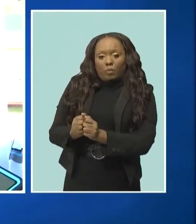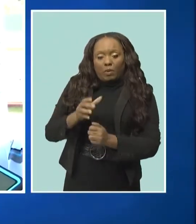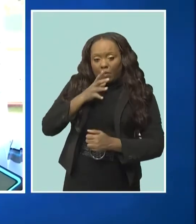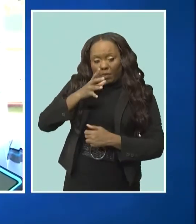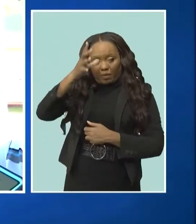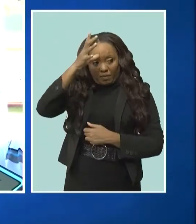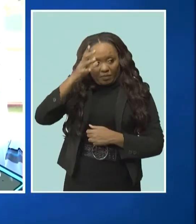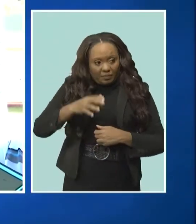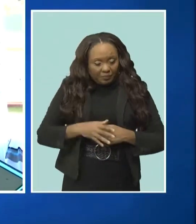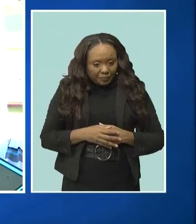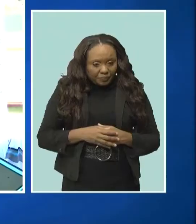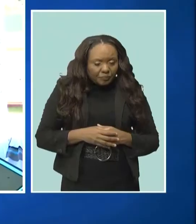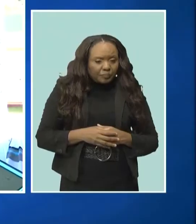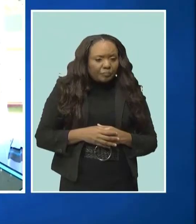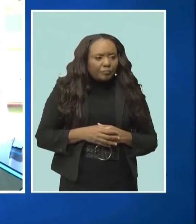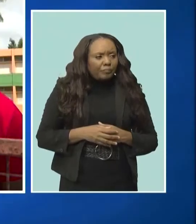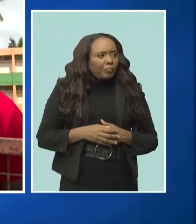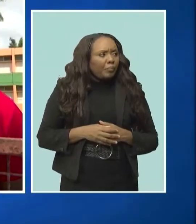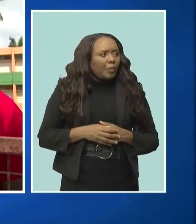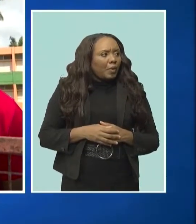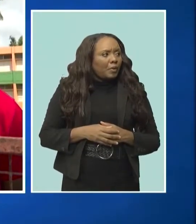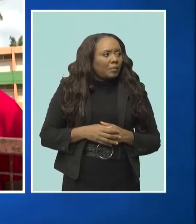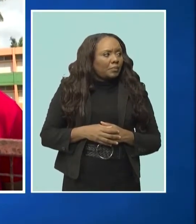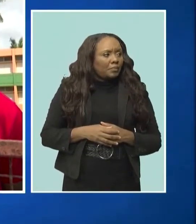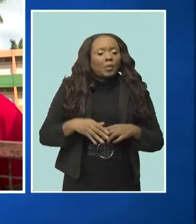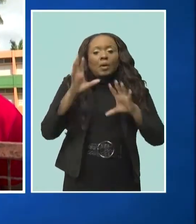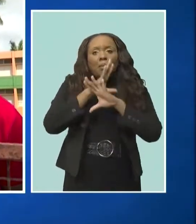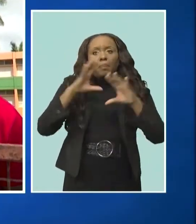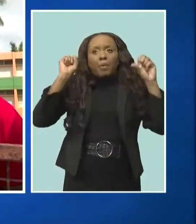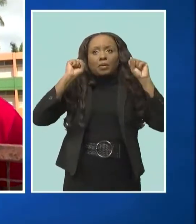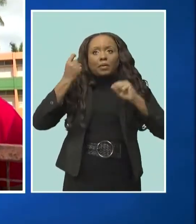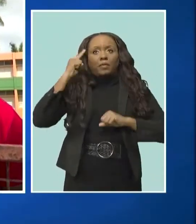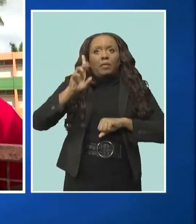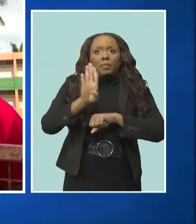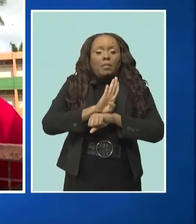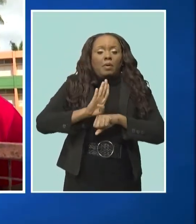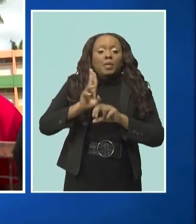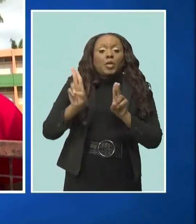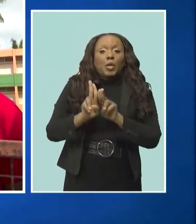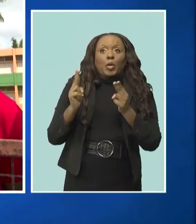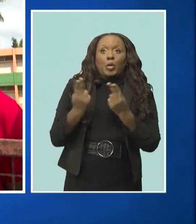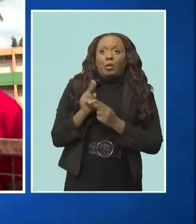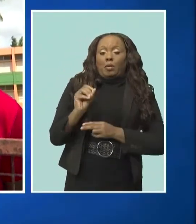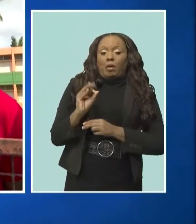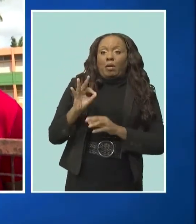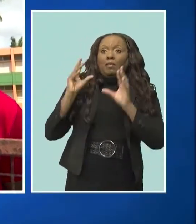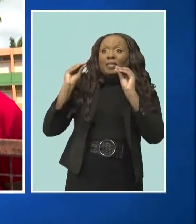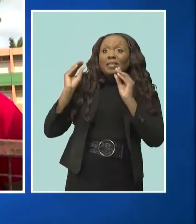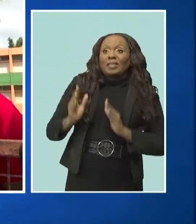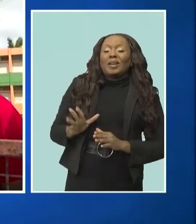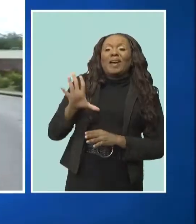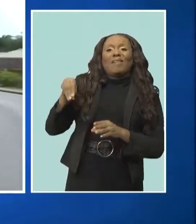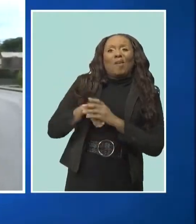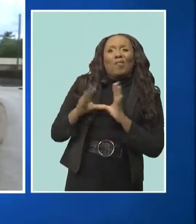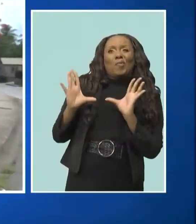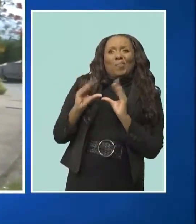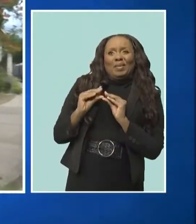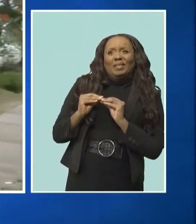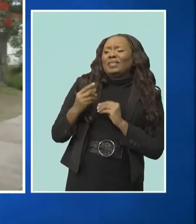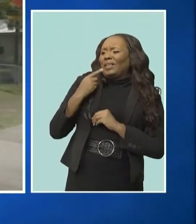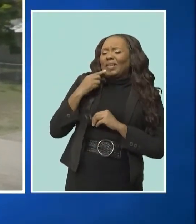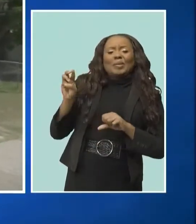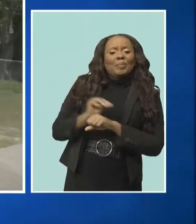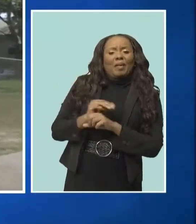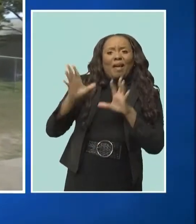body of the school. And President of the Barbados Union of Teachers, Rudy Lovell, who attended the meeting, said while the ministry has